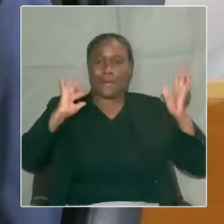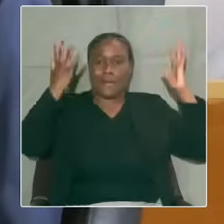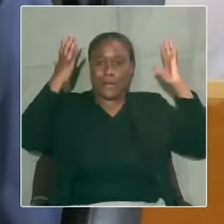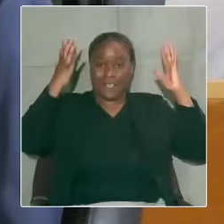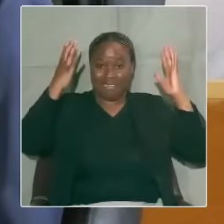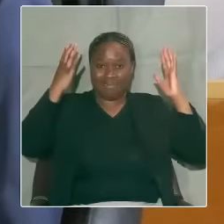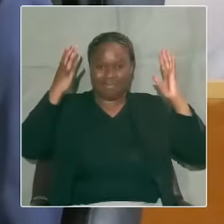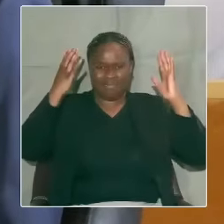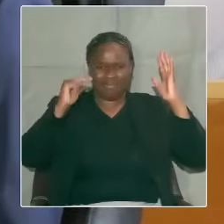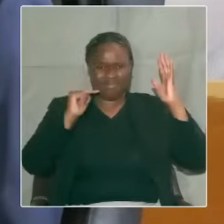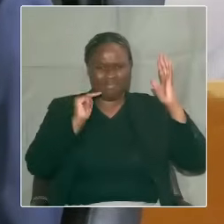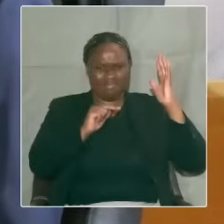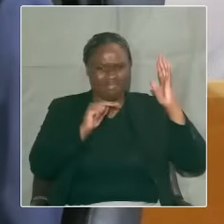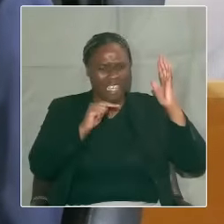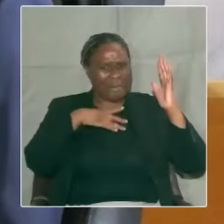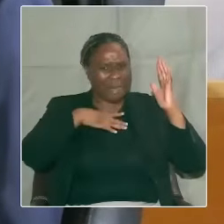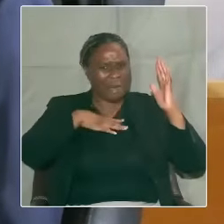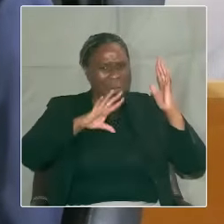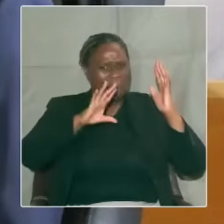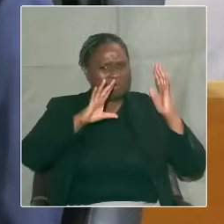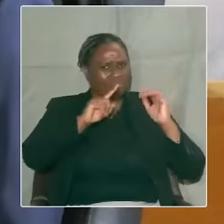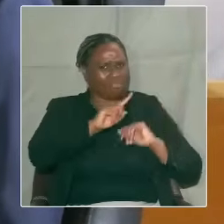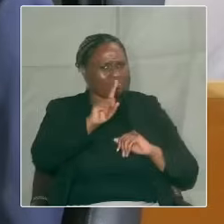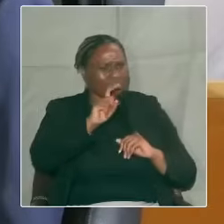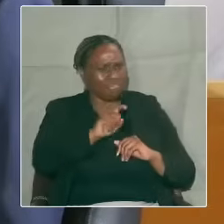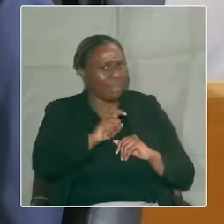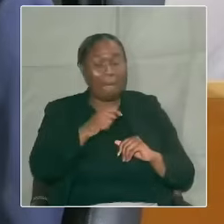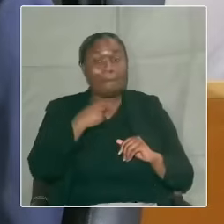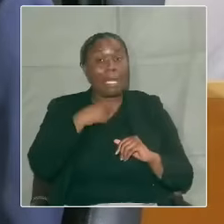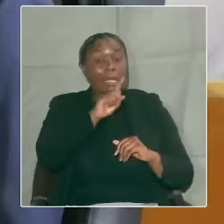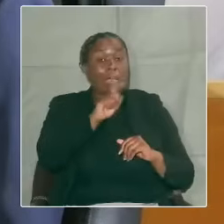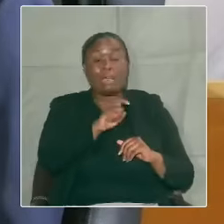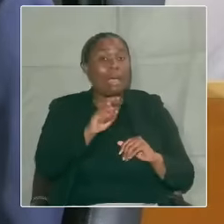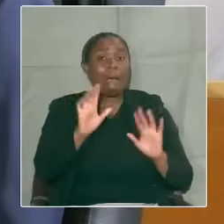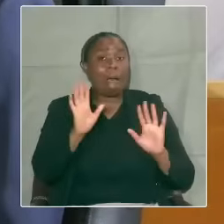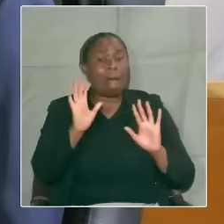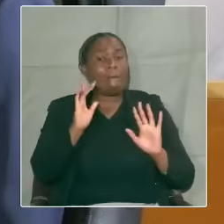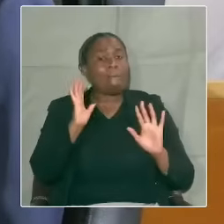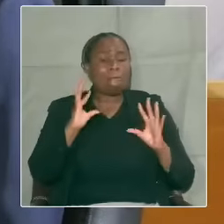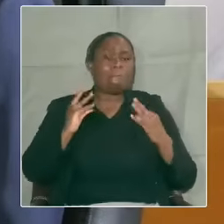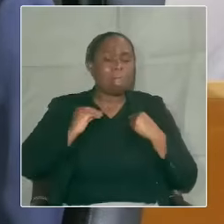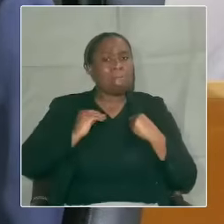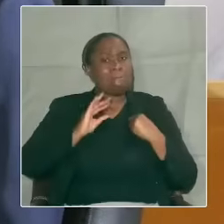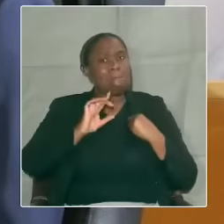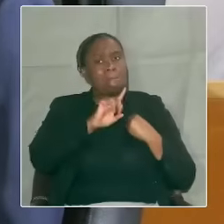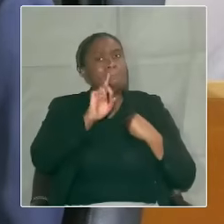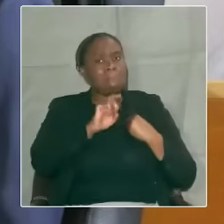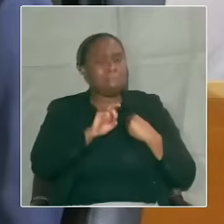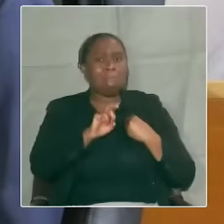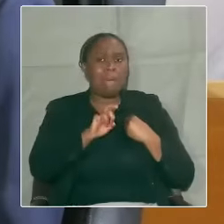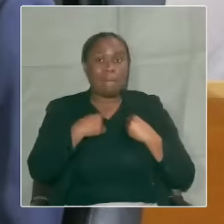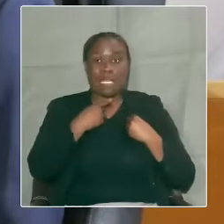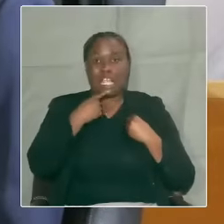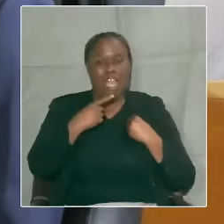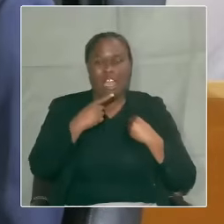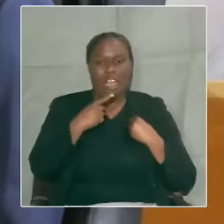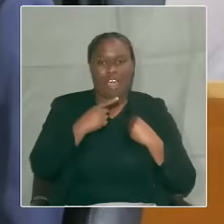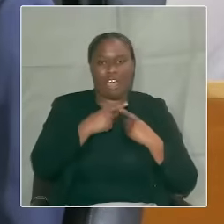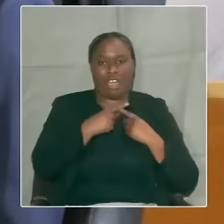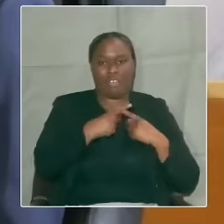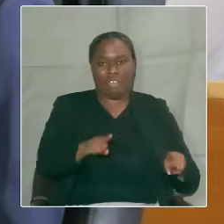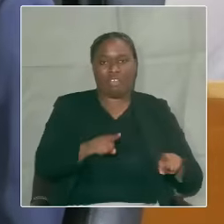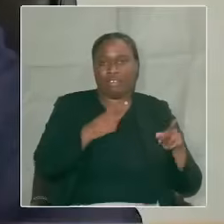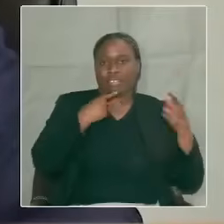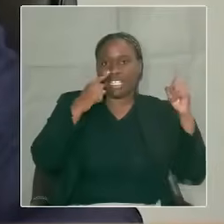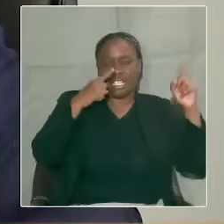hugely successful. And I'm not questioning that. I'm not suggesting that it is not hugely